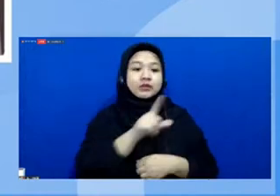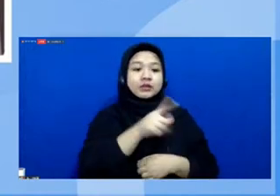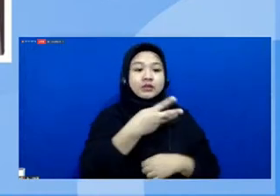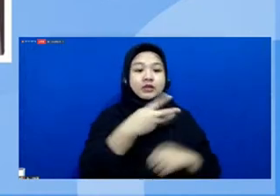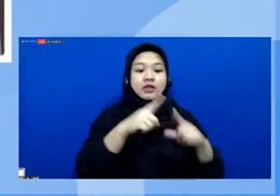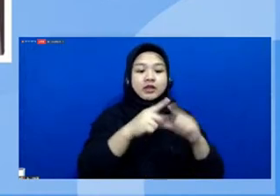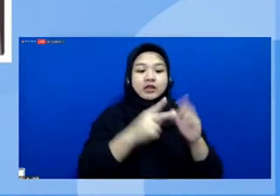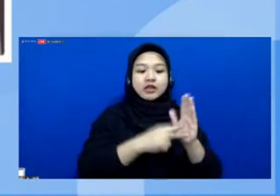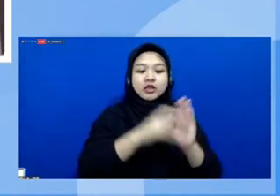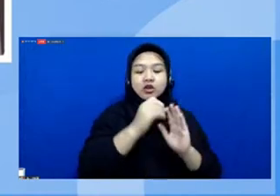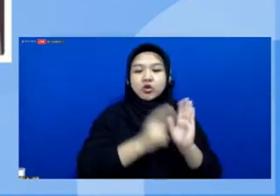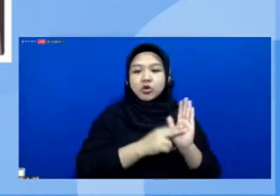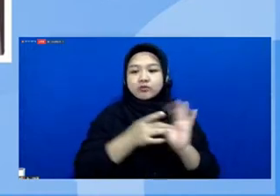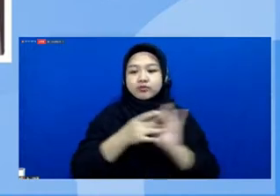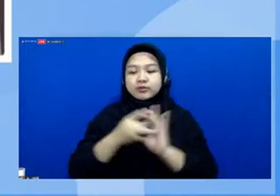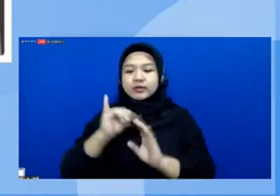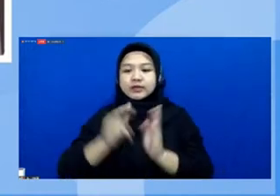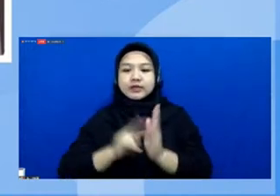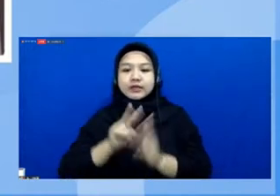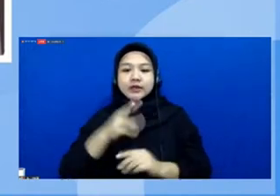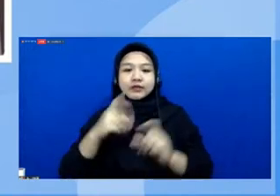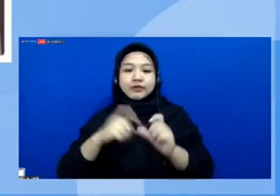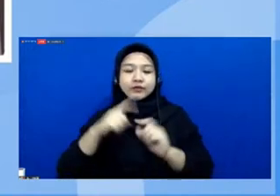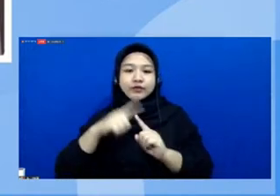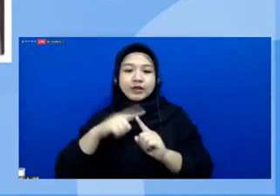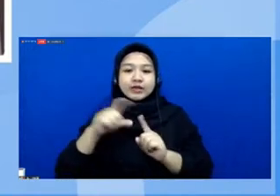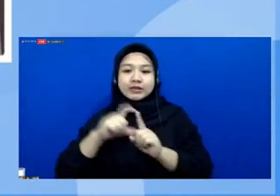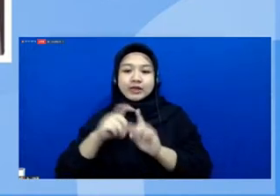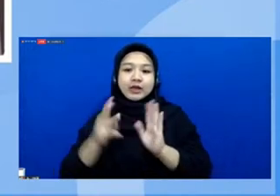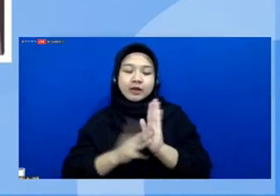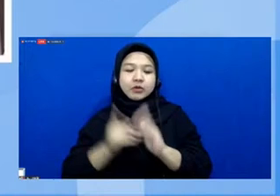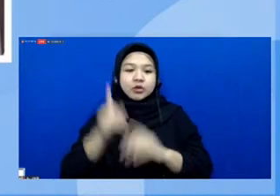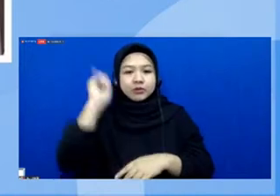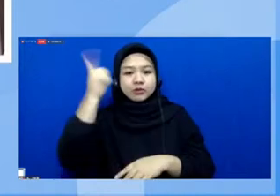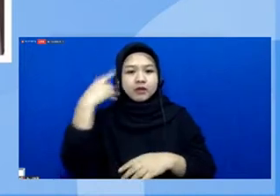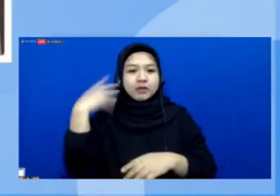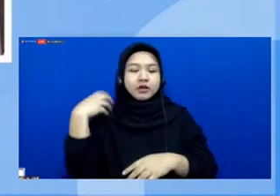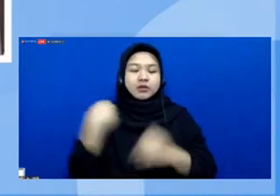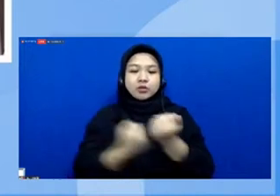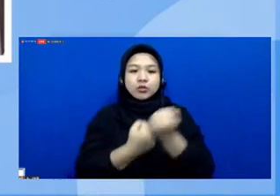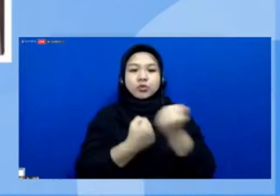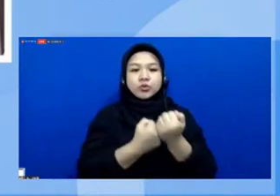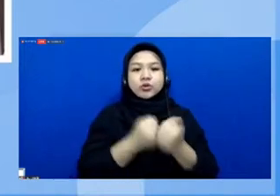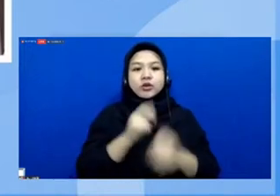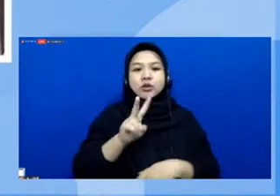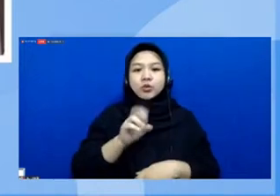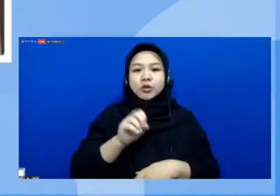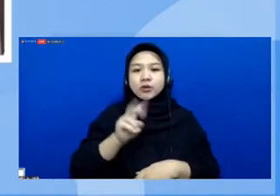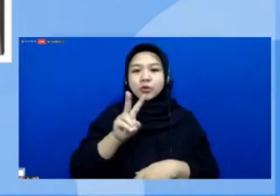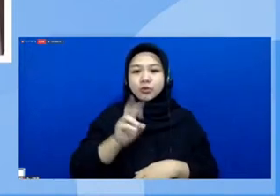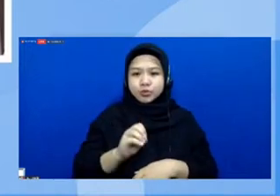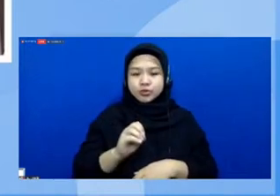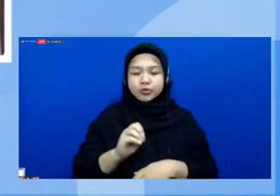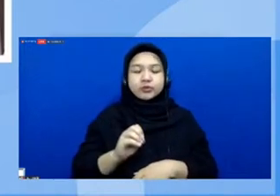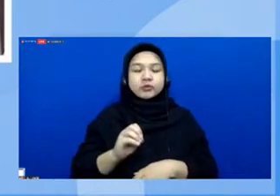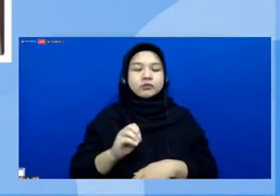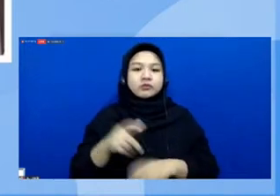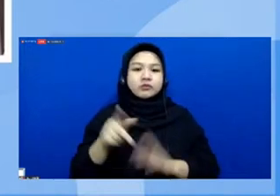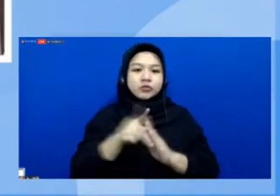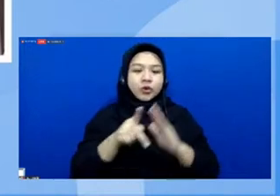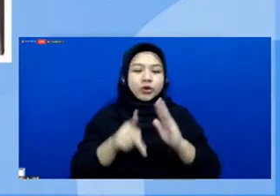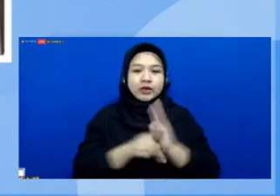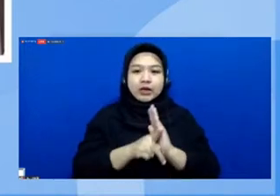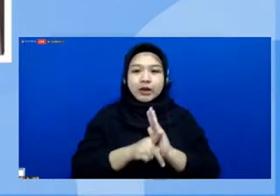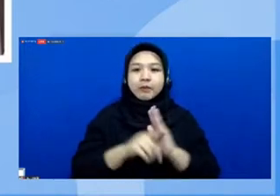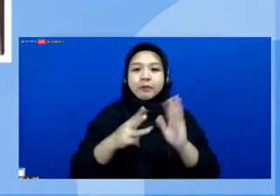supported since mid-2020 as a subaward under the Empowering Access to Justice Program, or MAJU, which is a USAID-funded program